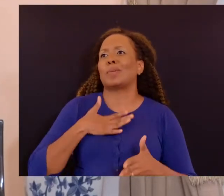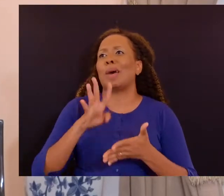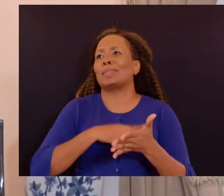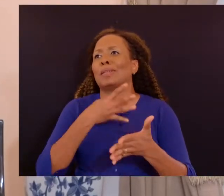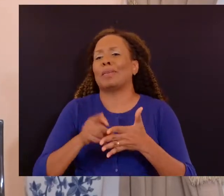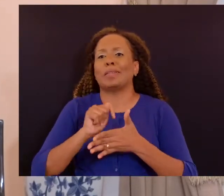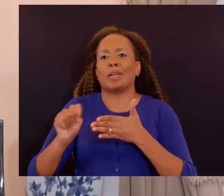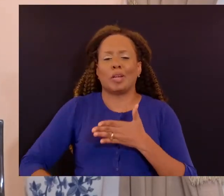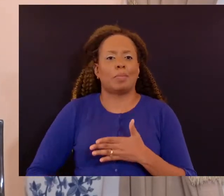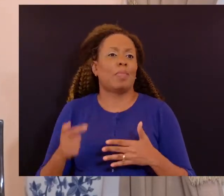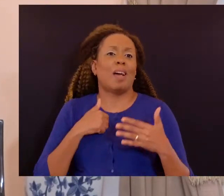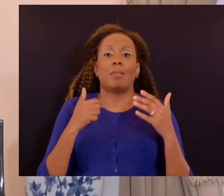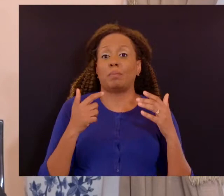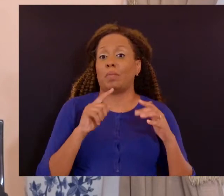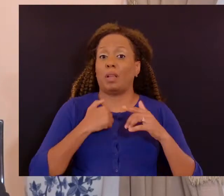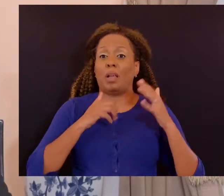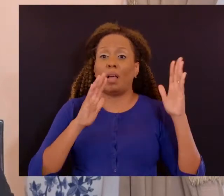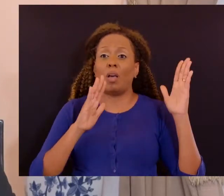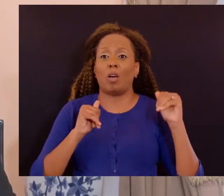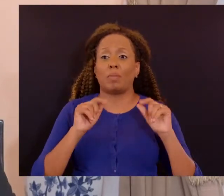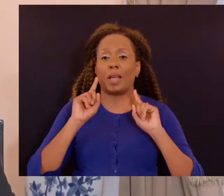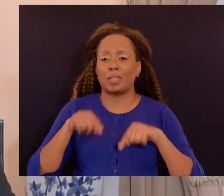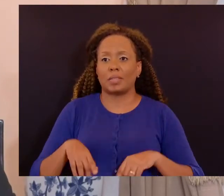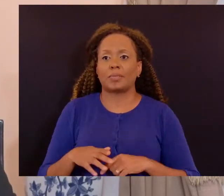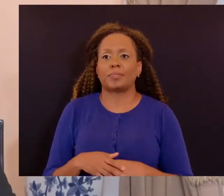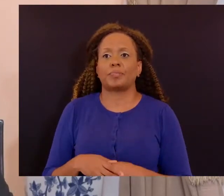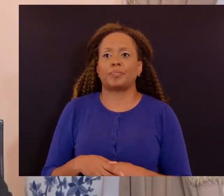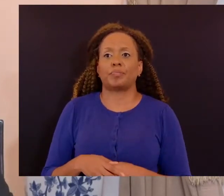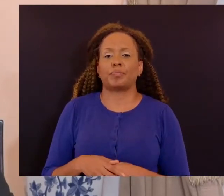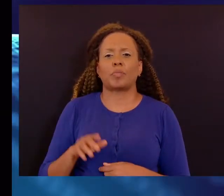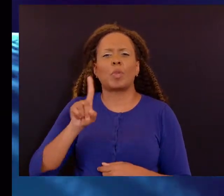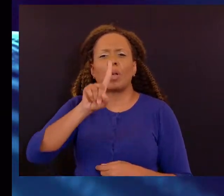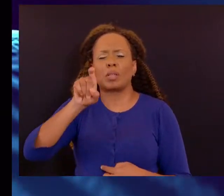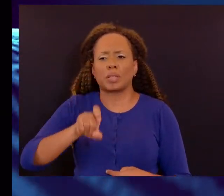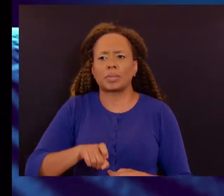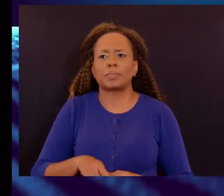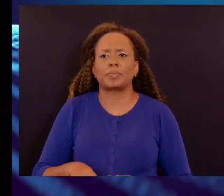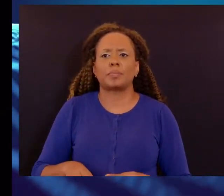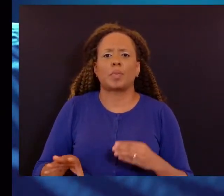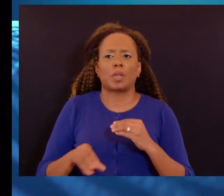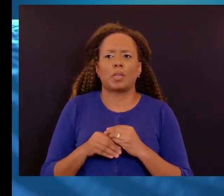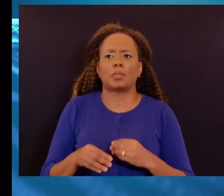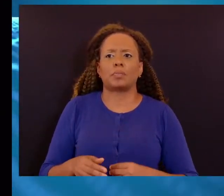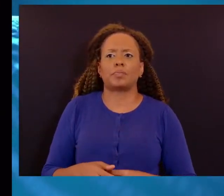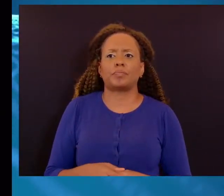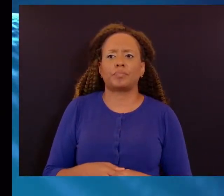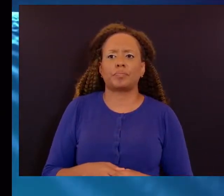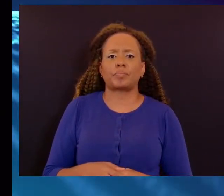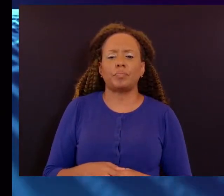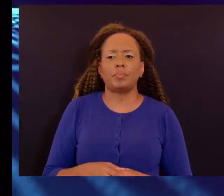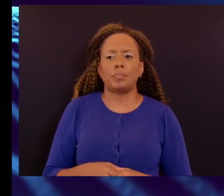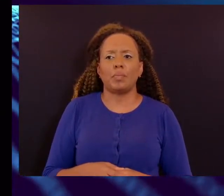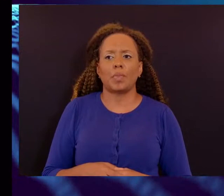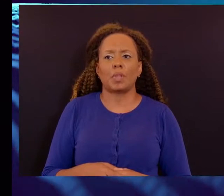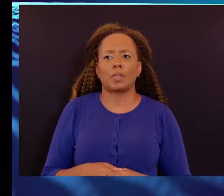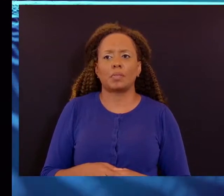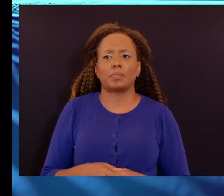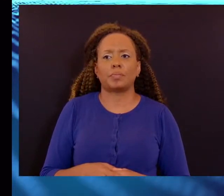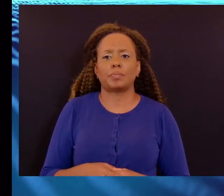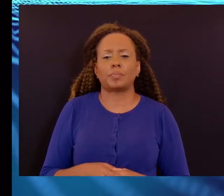that answers your question, ma'am. Has there been any consideration in terms of how long it will take to return the